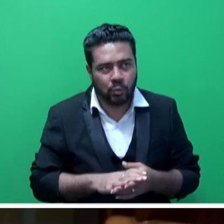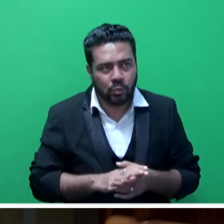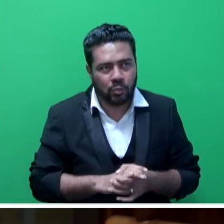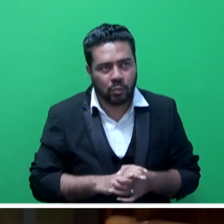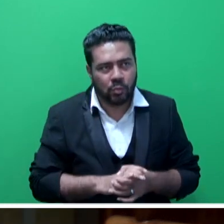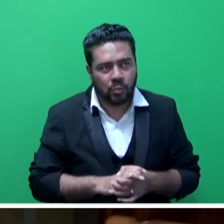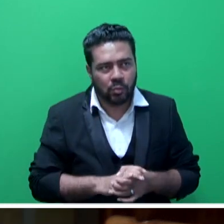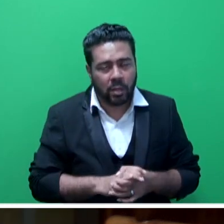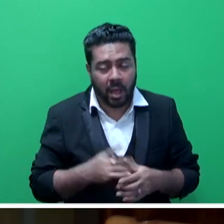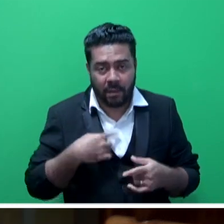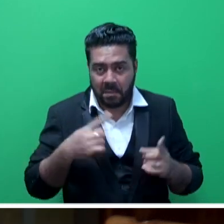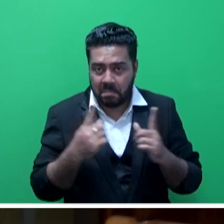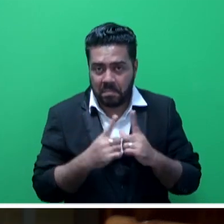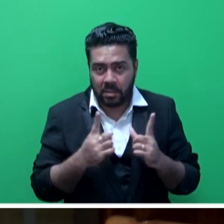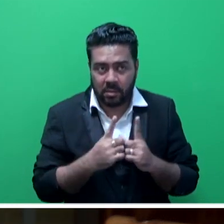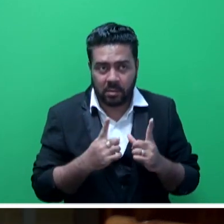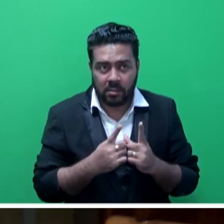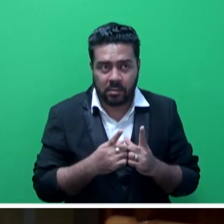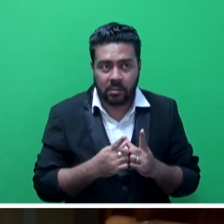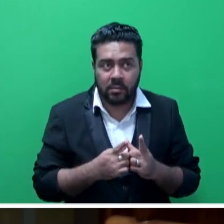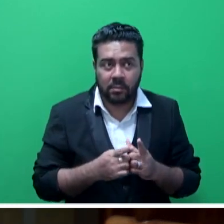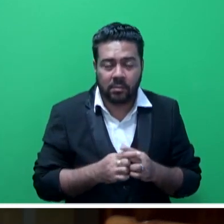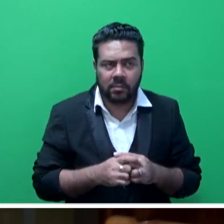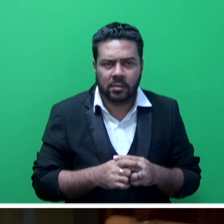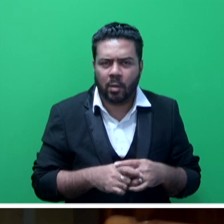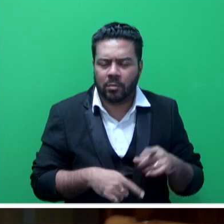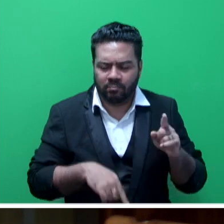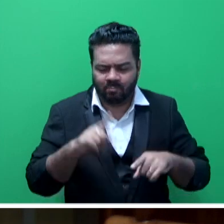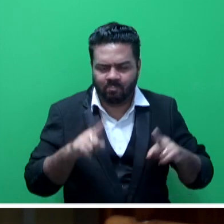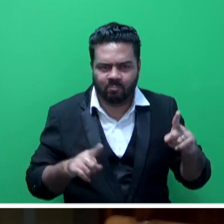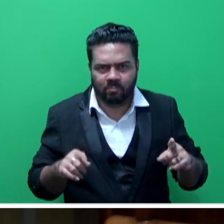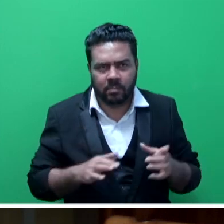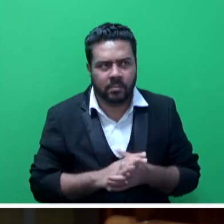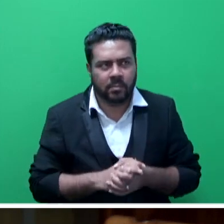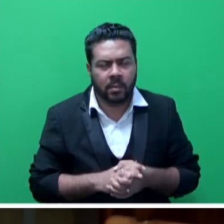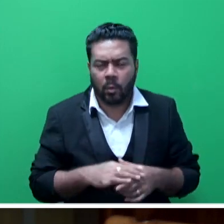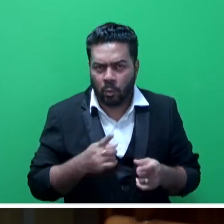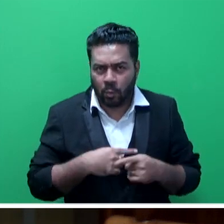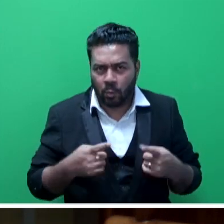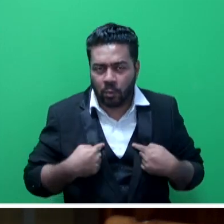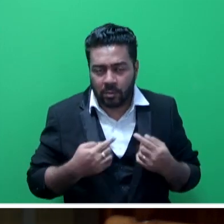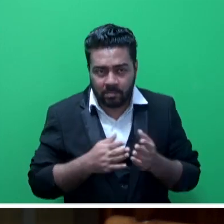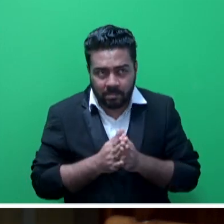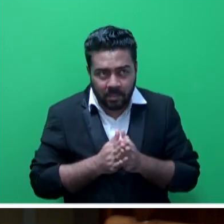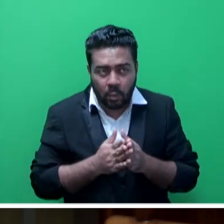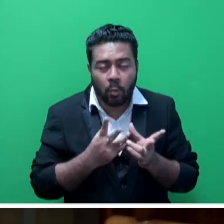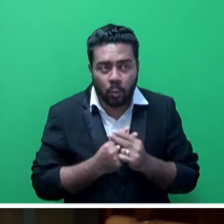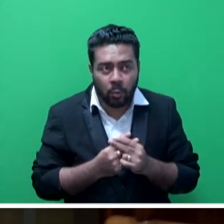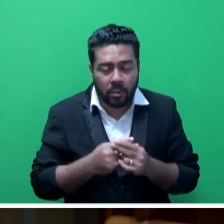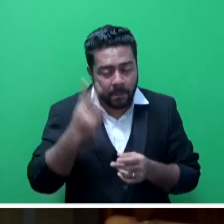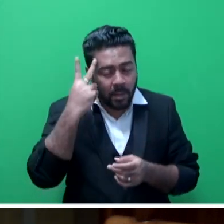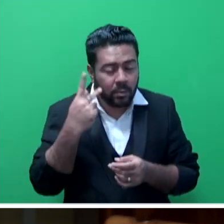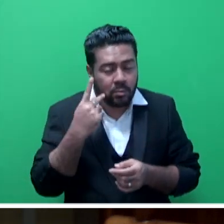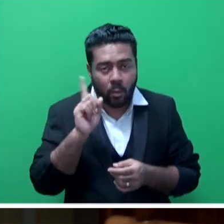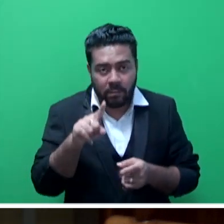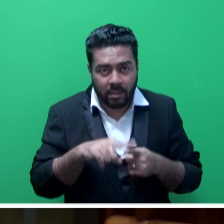and the reasons given by the parents were varying factors. Of course, we sympathize with the parents, and of course, one of the things that came